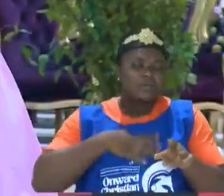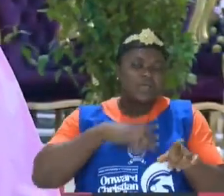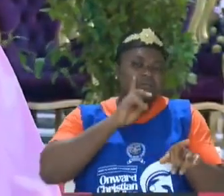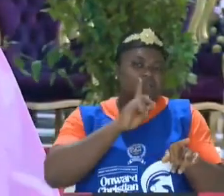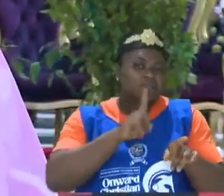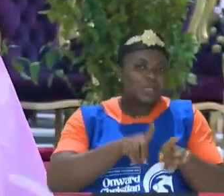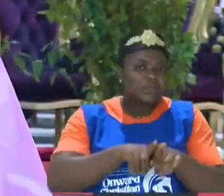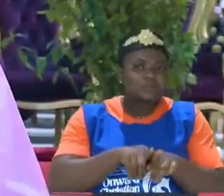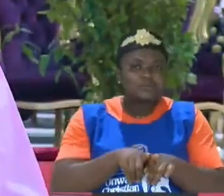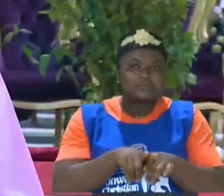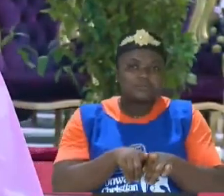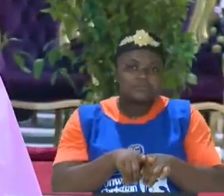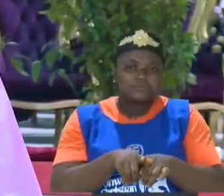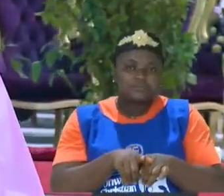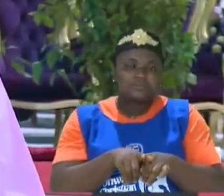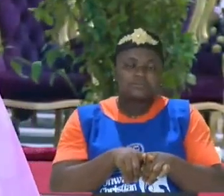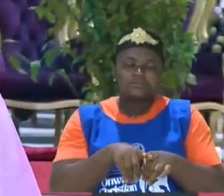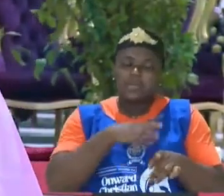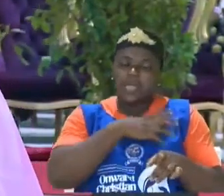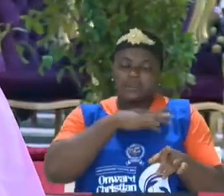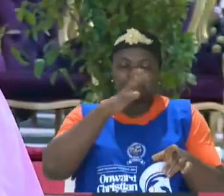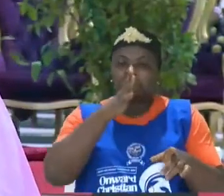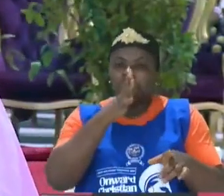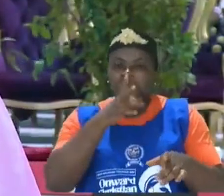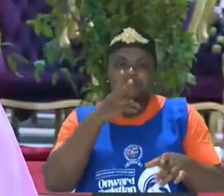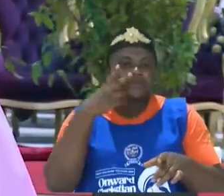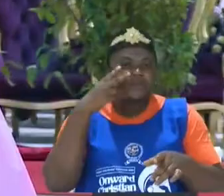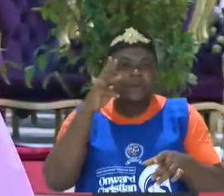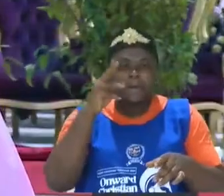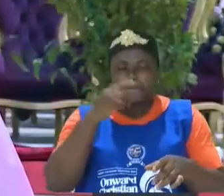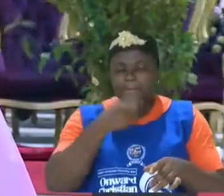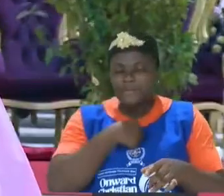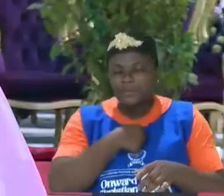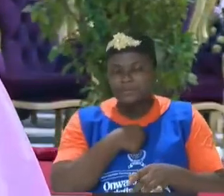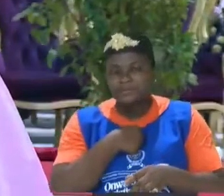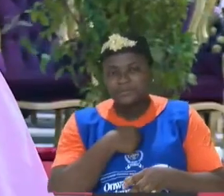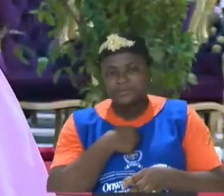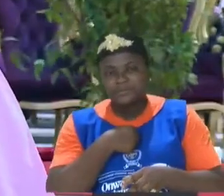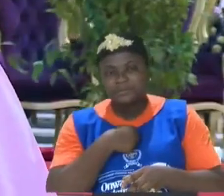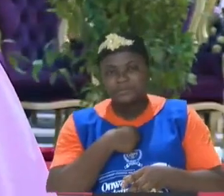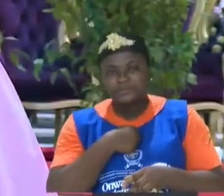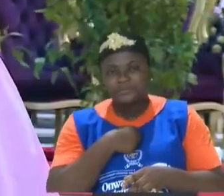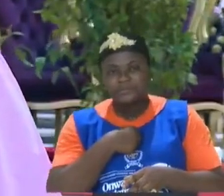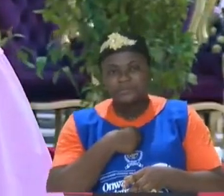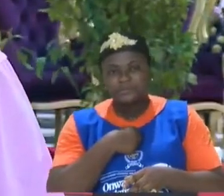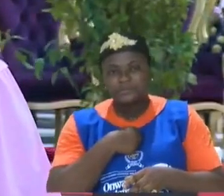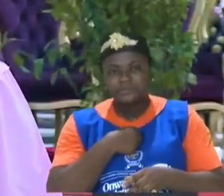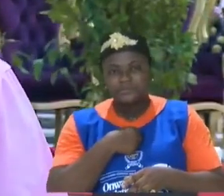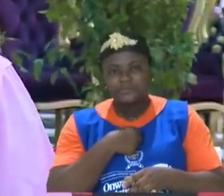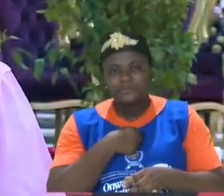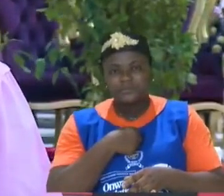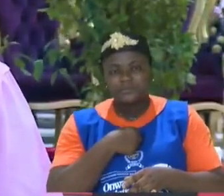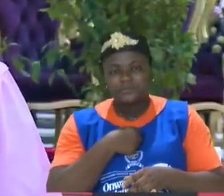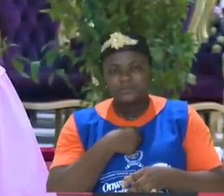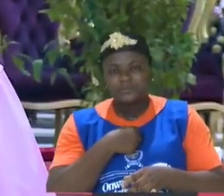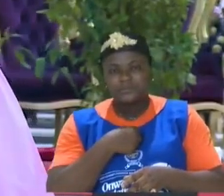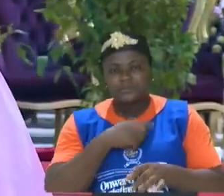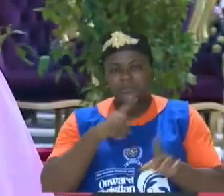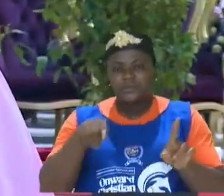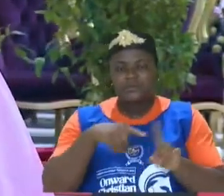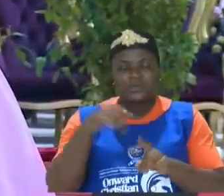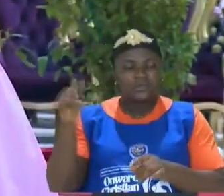mommies, when they saw me, because my daddies have died, there is no more. When they now saw